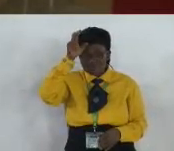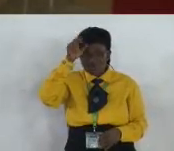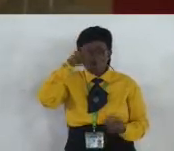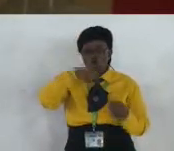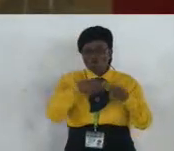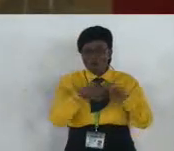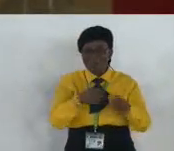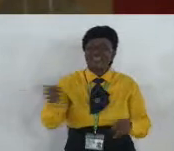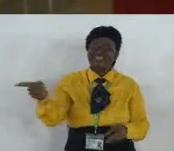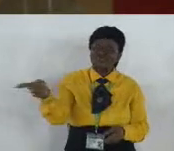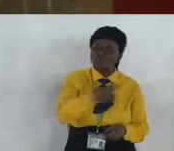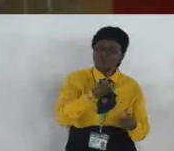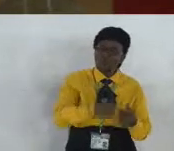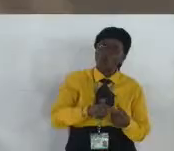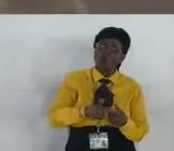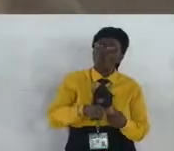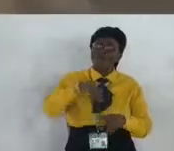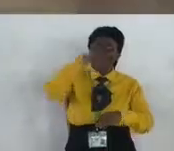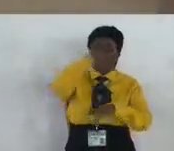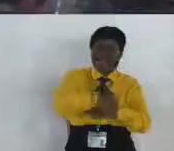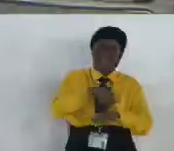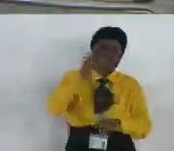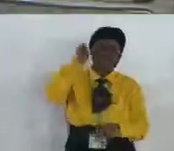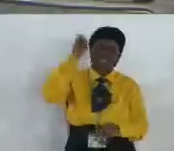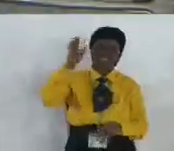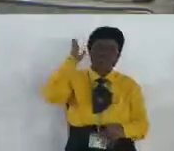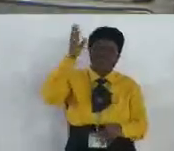tonight he will knock him on the head.